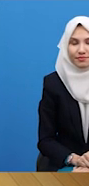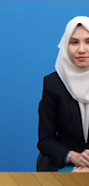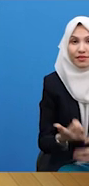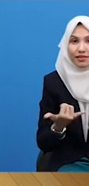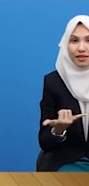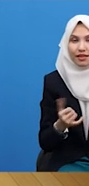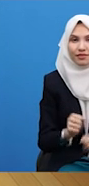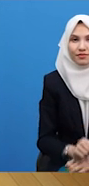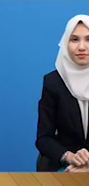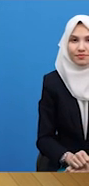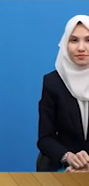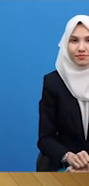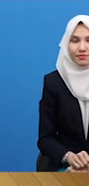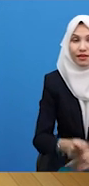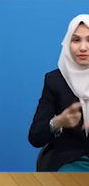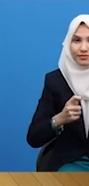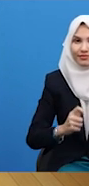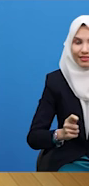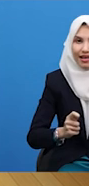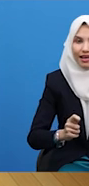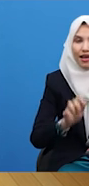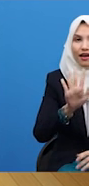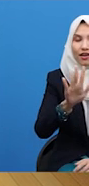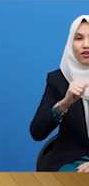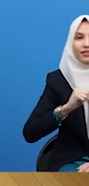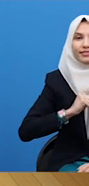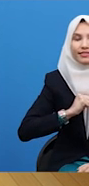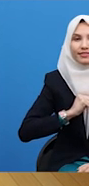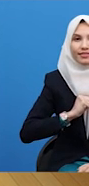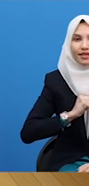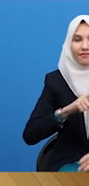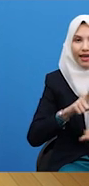Now, you try yourself at home.